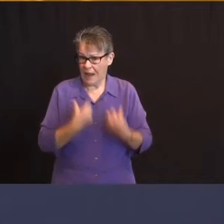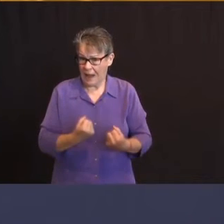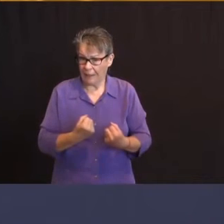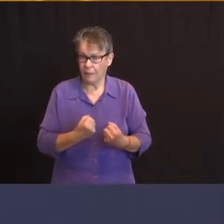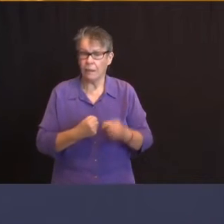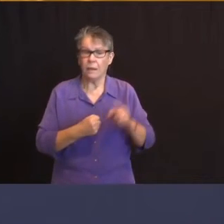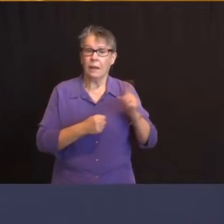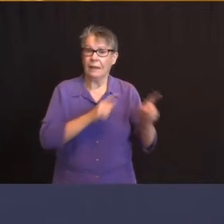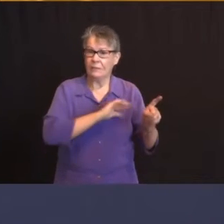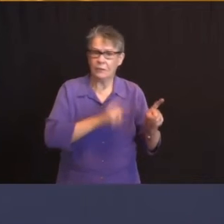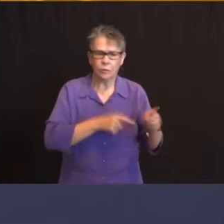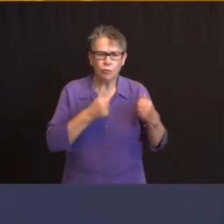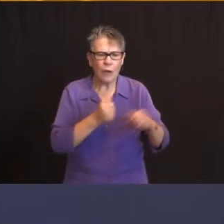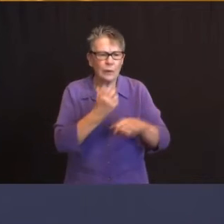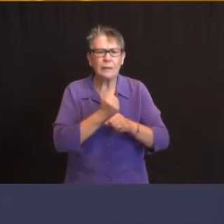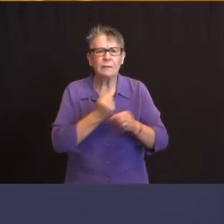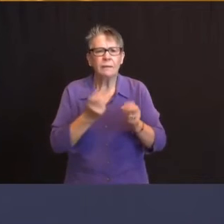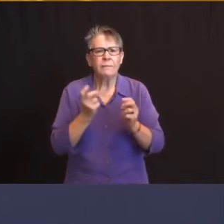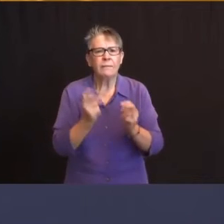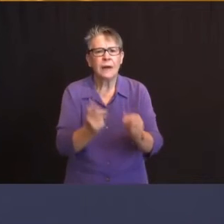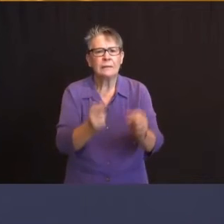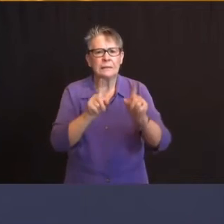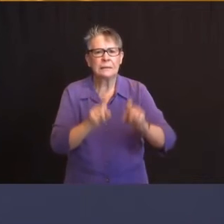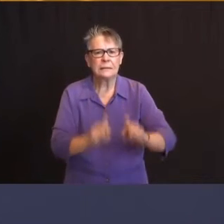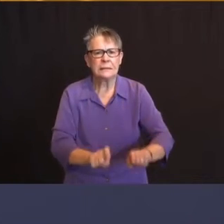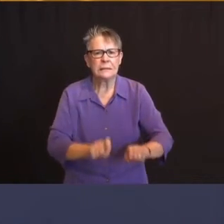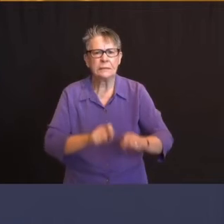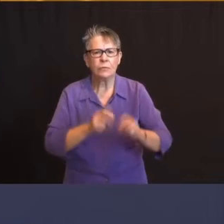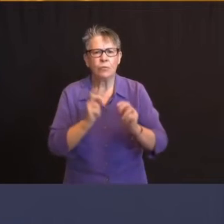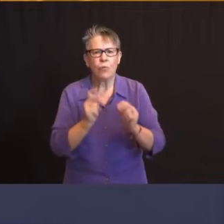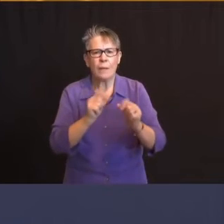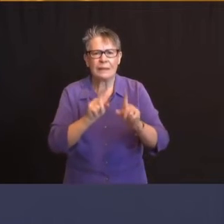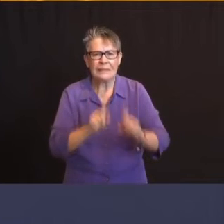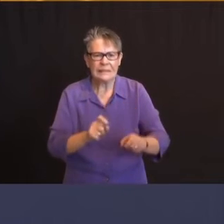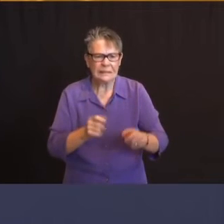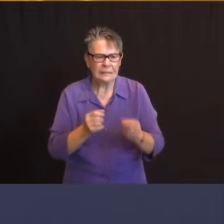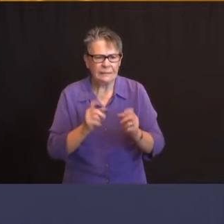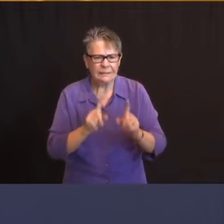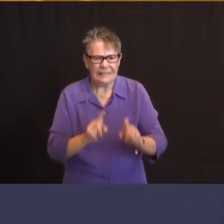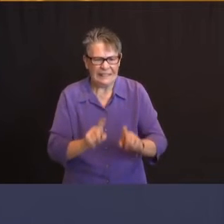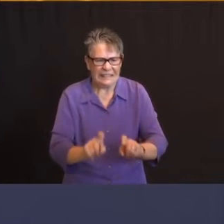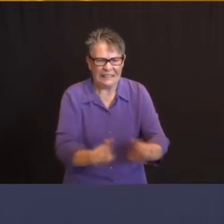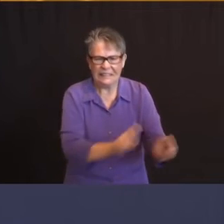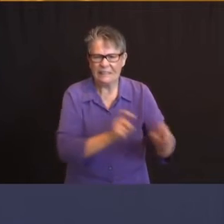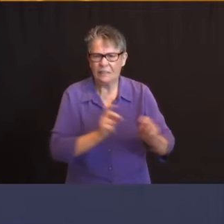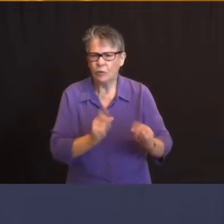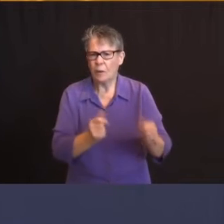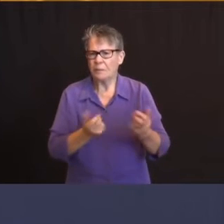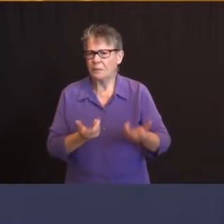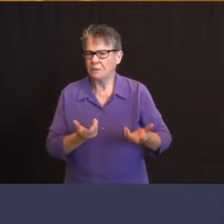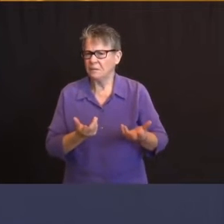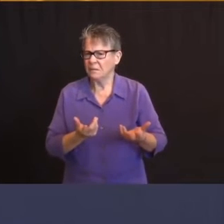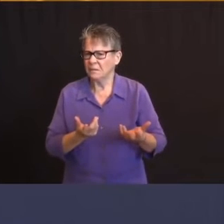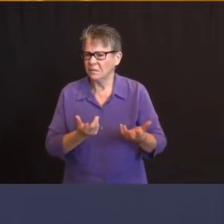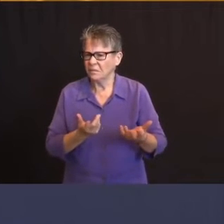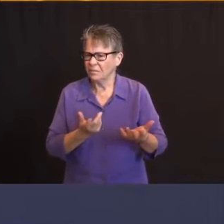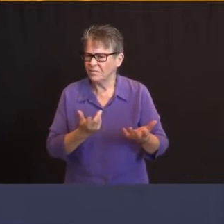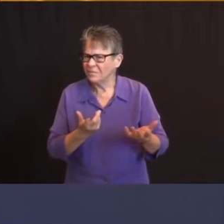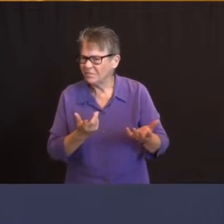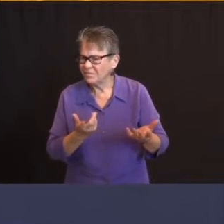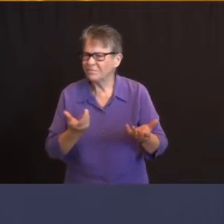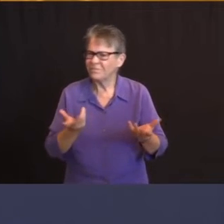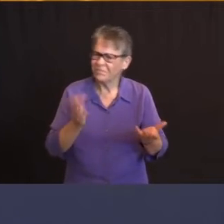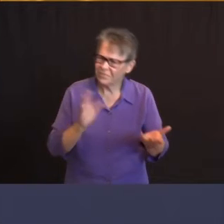test you at the door. Judy was on the phone with us earlier today, and they're sort of trial ballooning this, and they found in one location